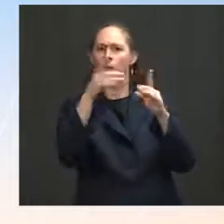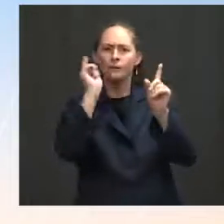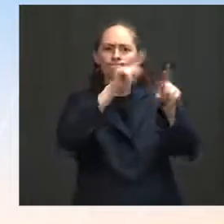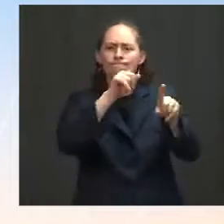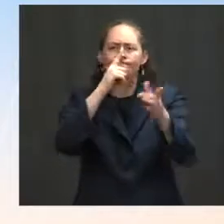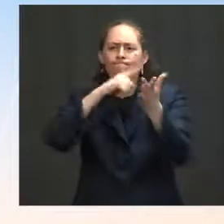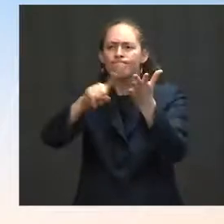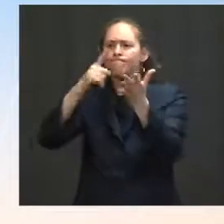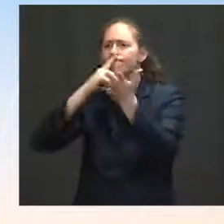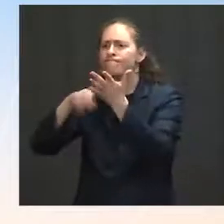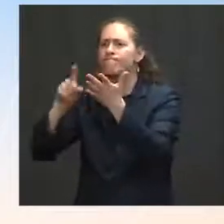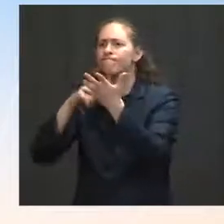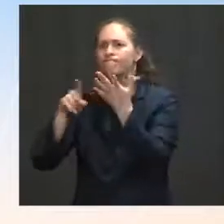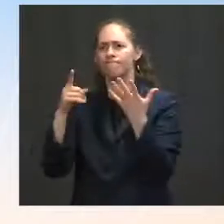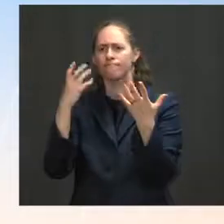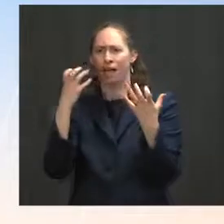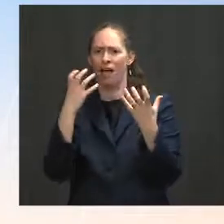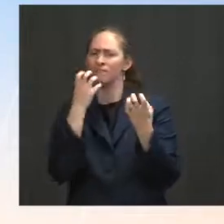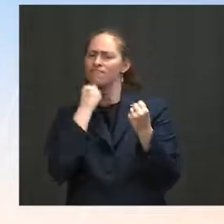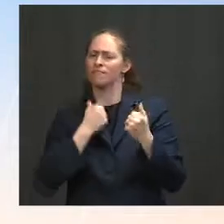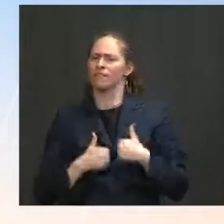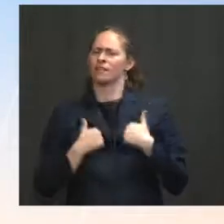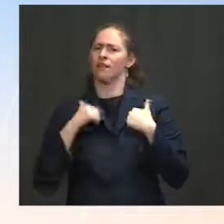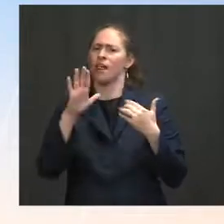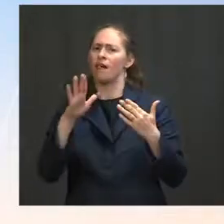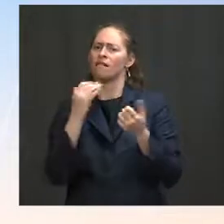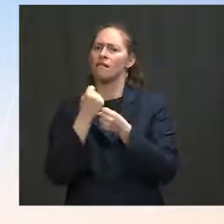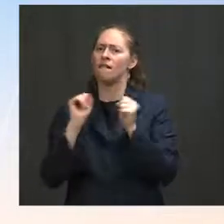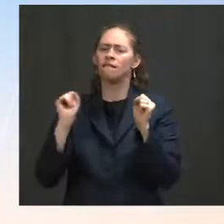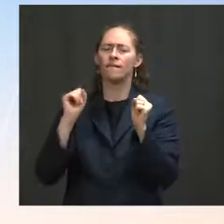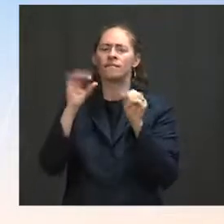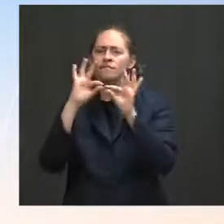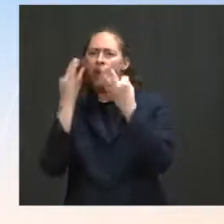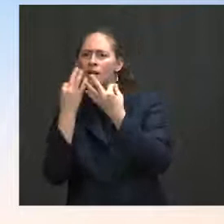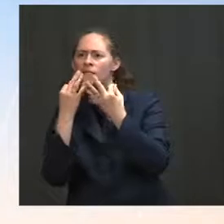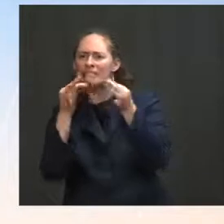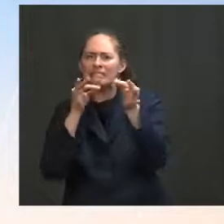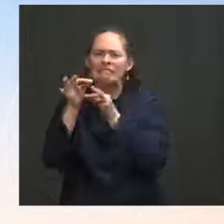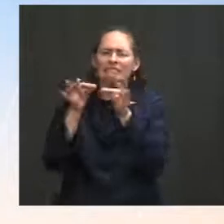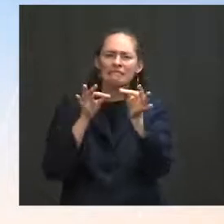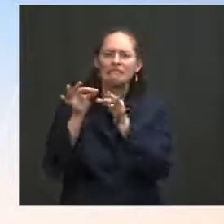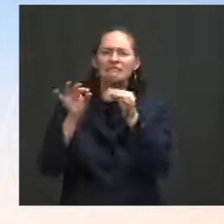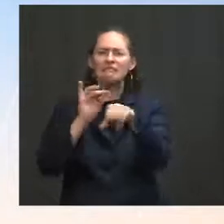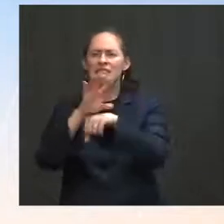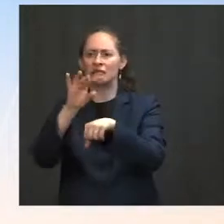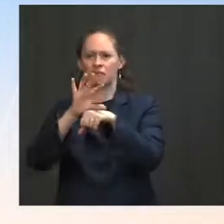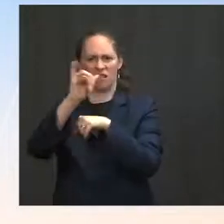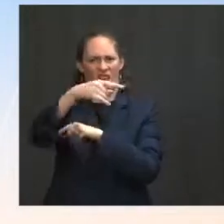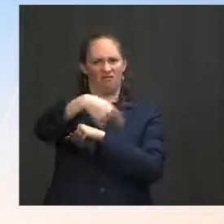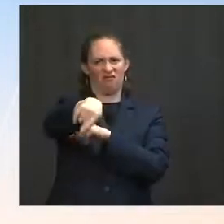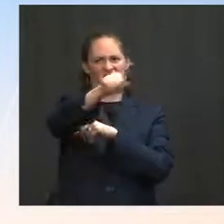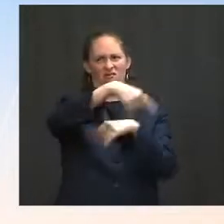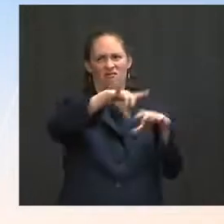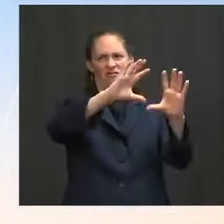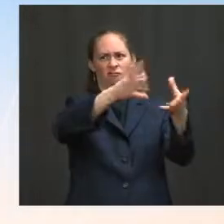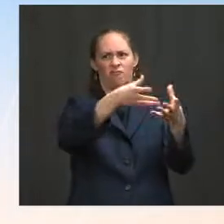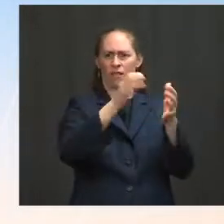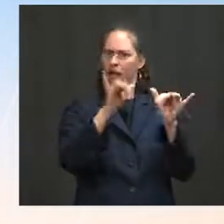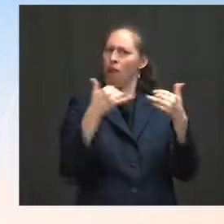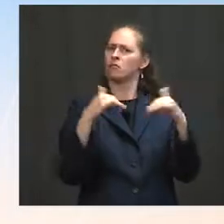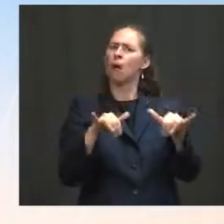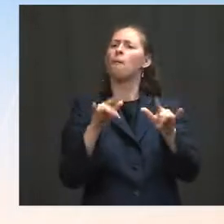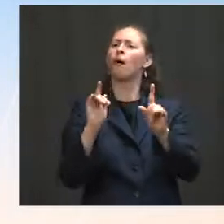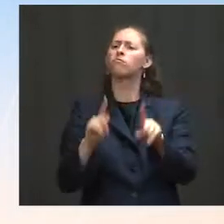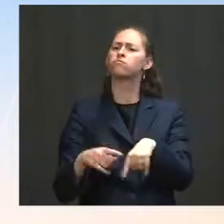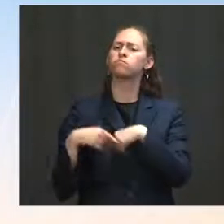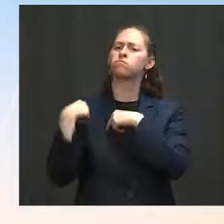their own lives and their neighbors' lives and their family members' lives. That's exactly what this is. It's something that's been going on since April, and it's